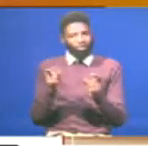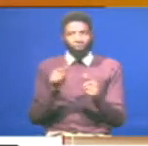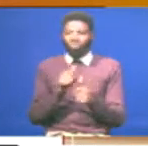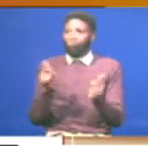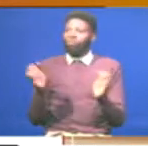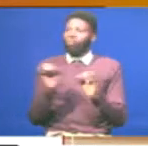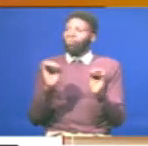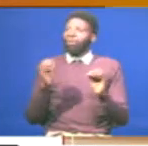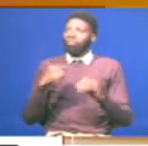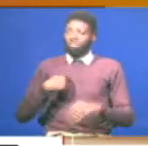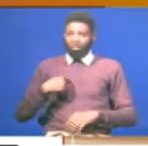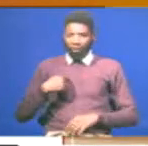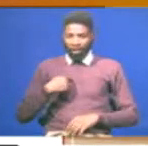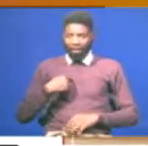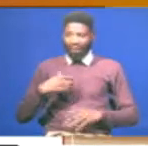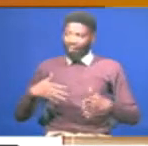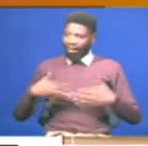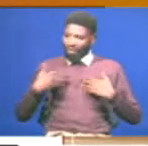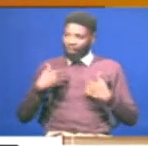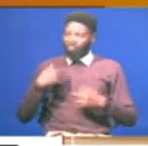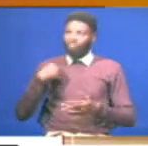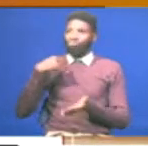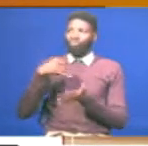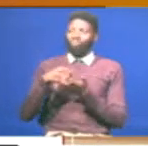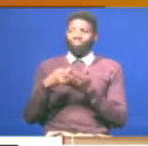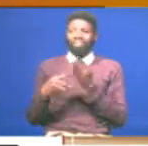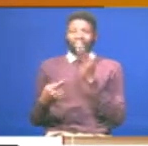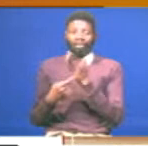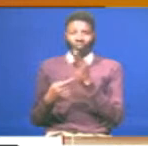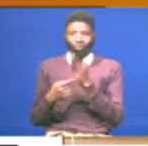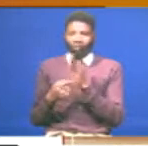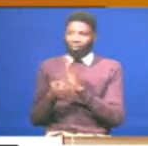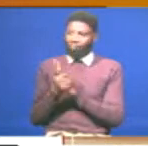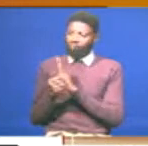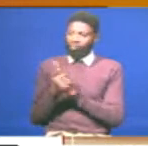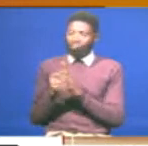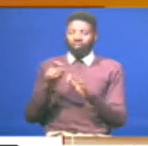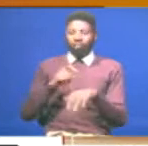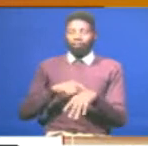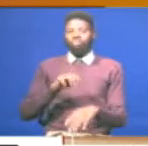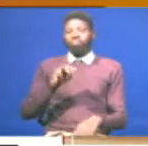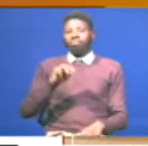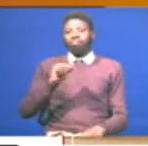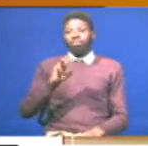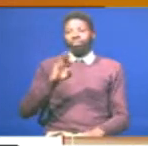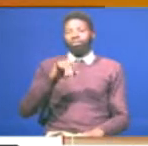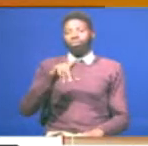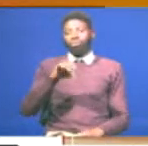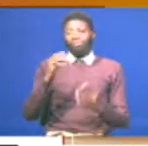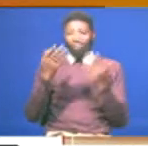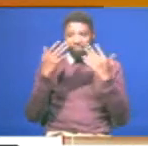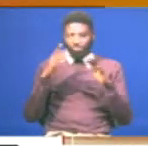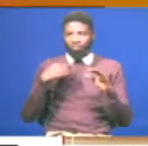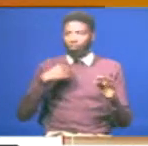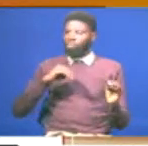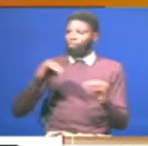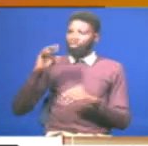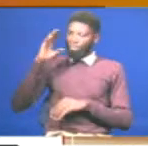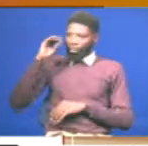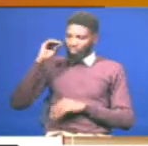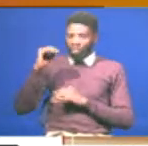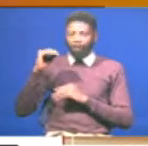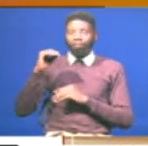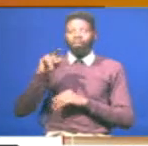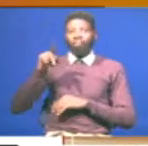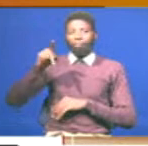been through and through technical. Because after Mawego, I went to Mombasa Polytechnic for my advanced